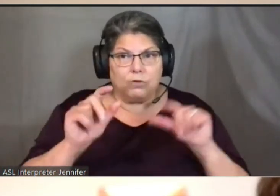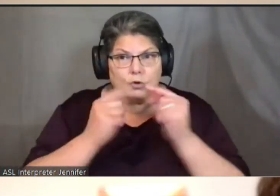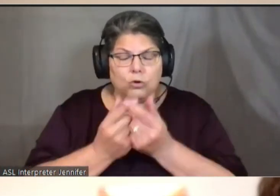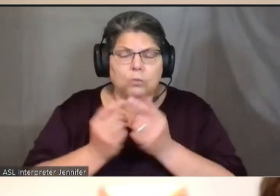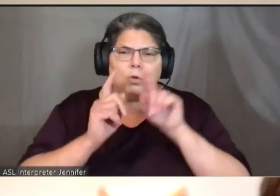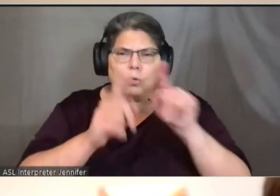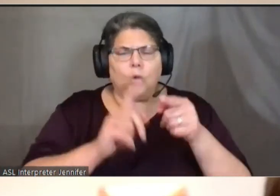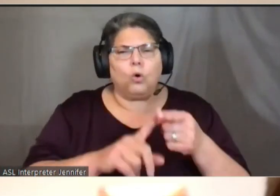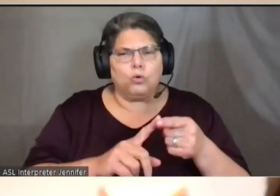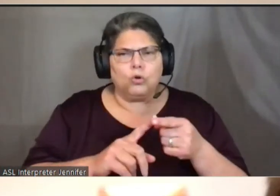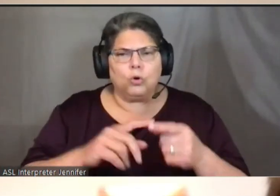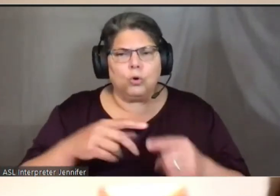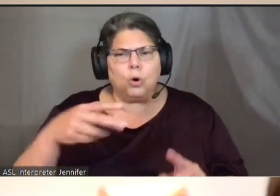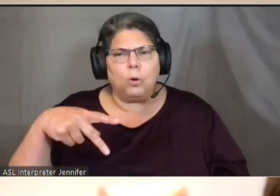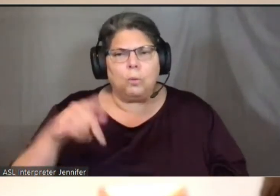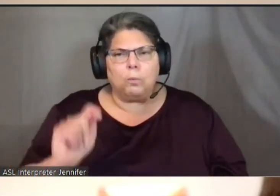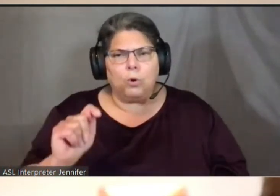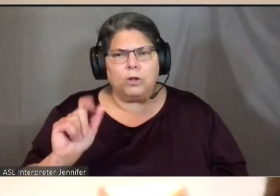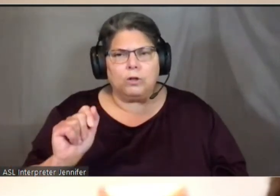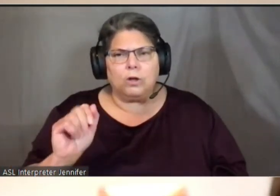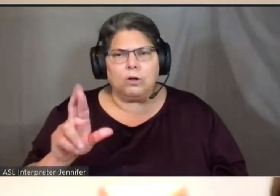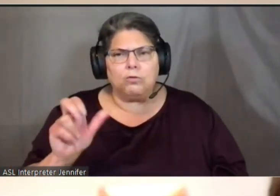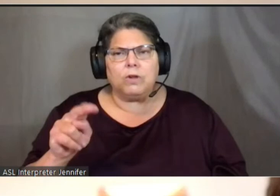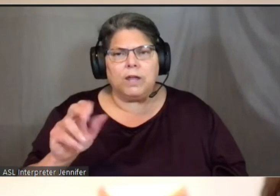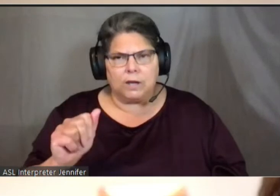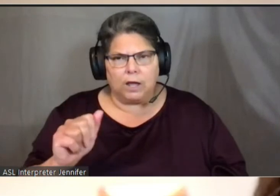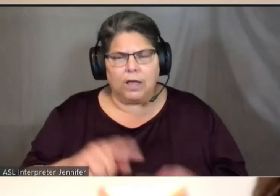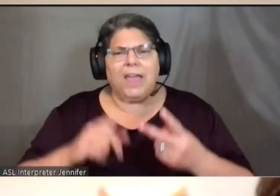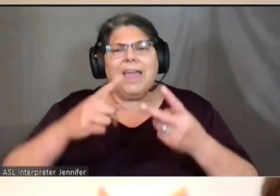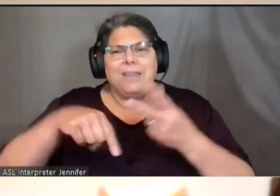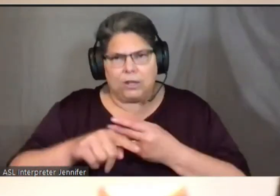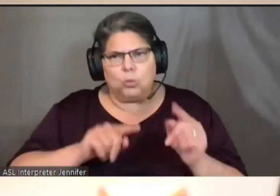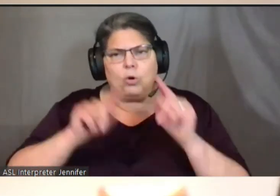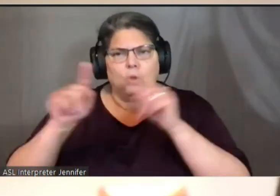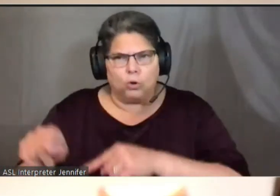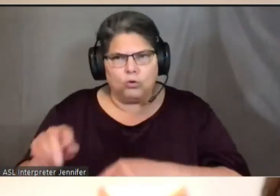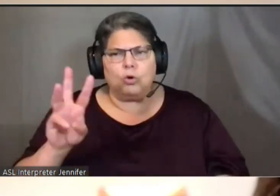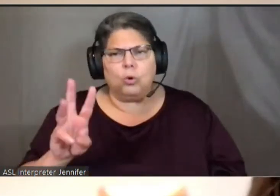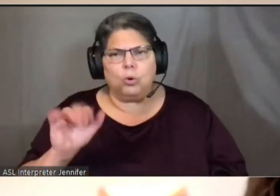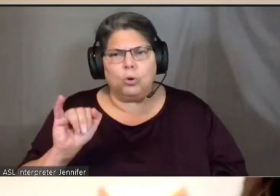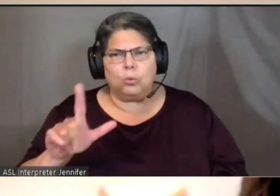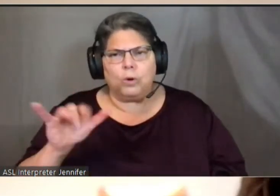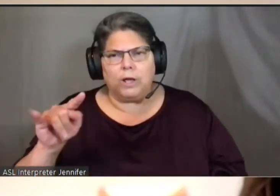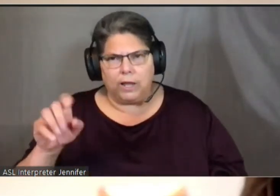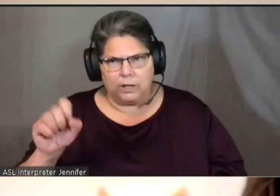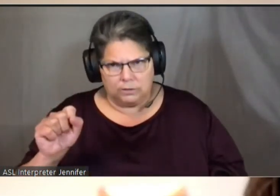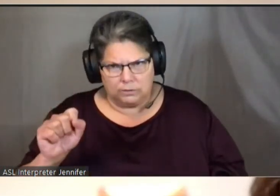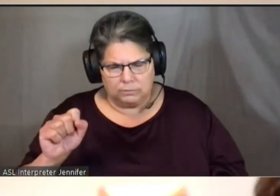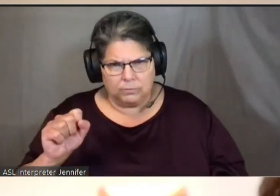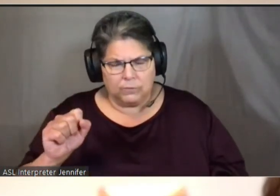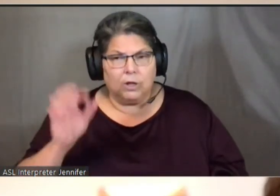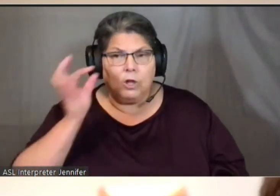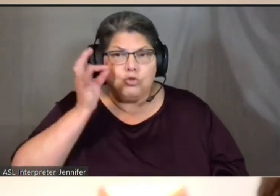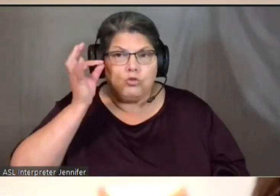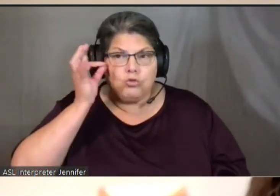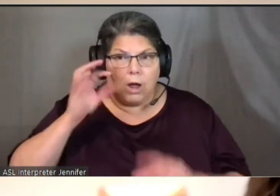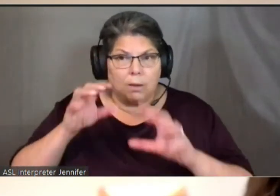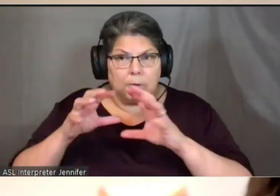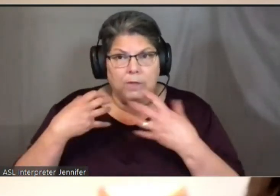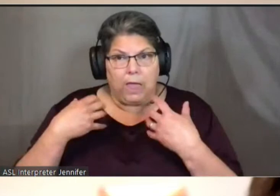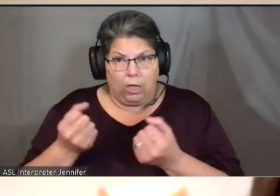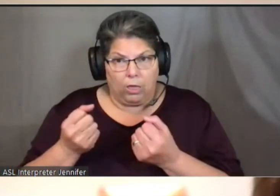week they will be in Laytonville and Willits. Consolidated Tribal Health is also having some testing